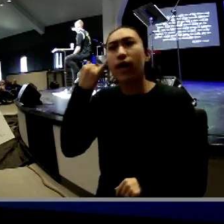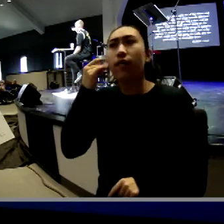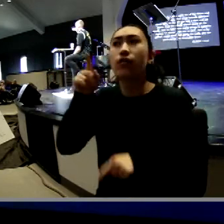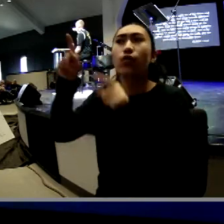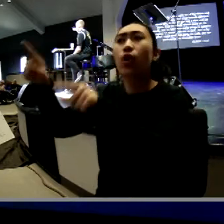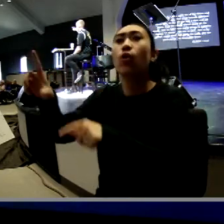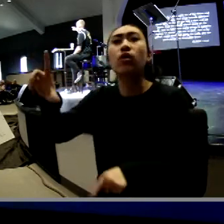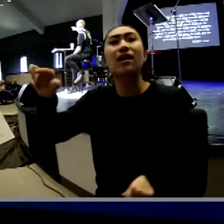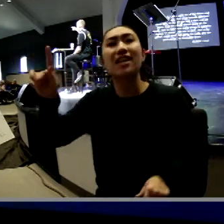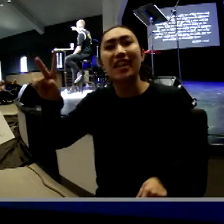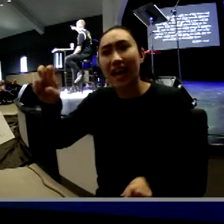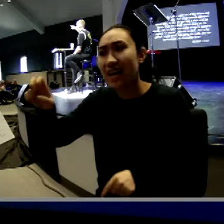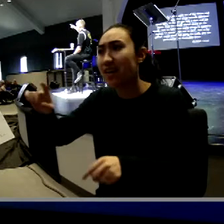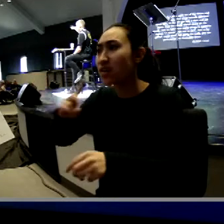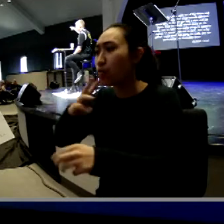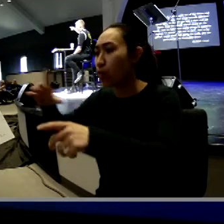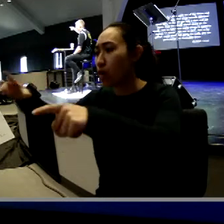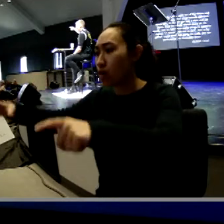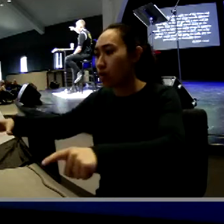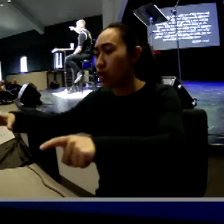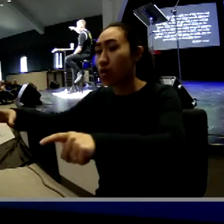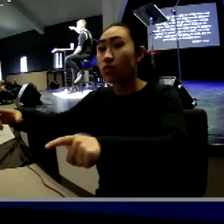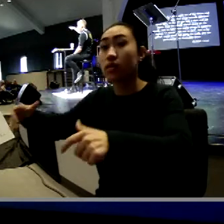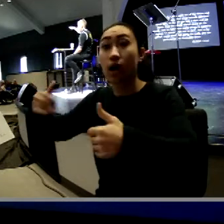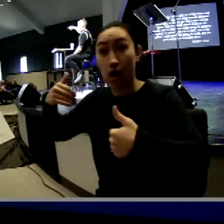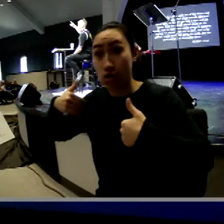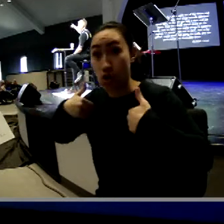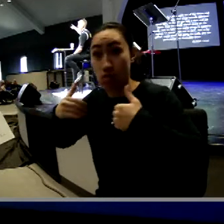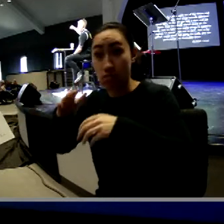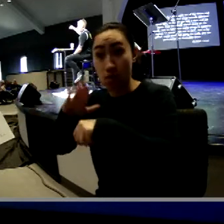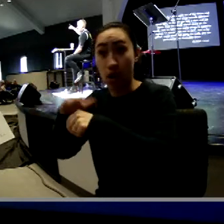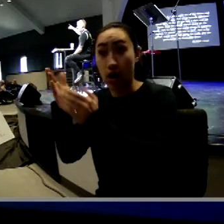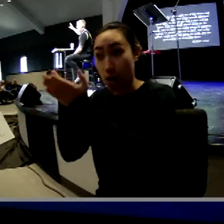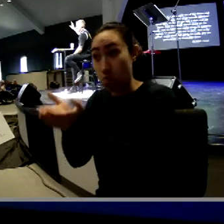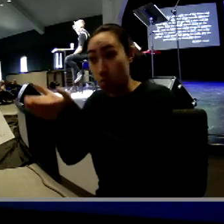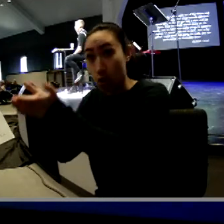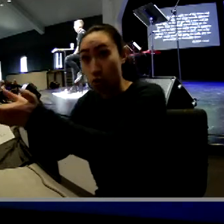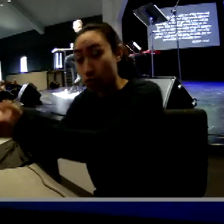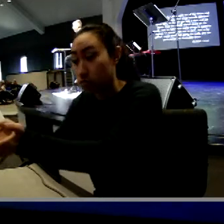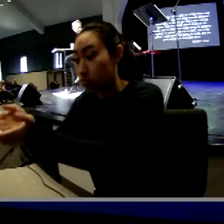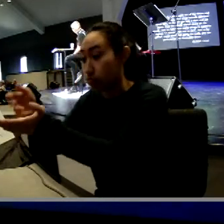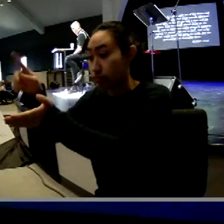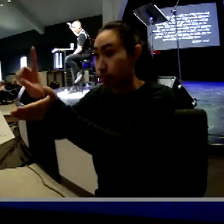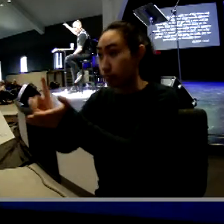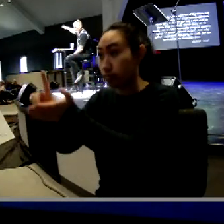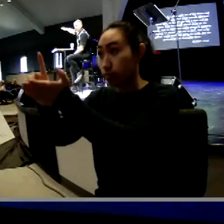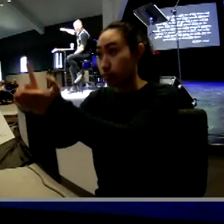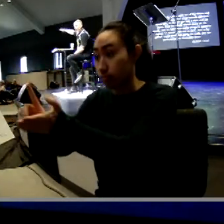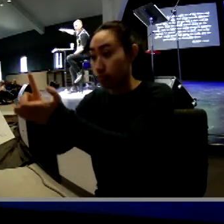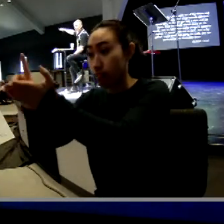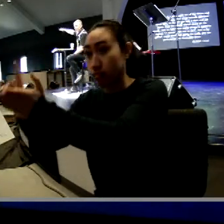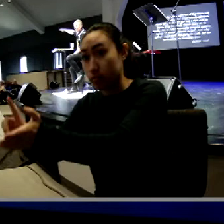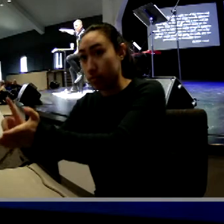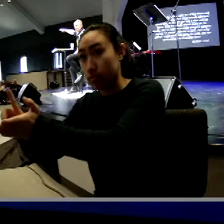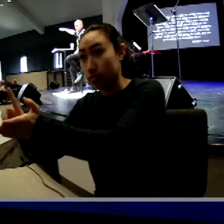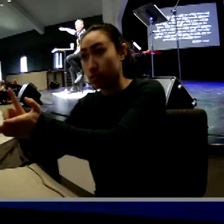person talking on their boat about whatever they're talking about a long ways